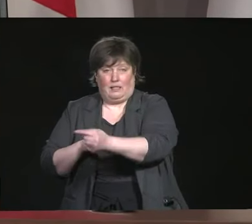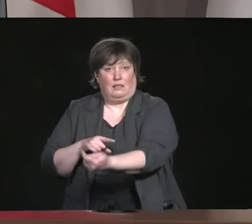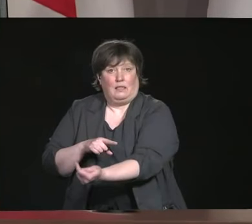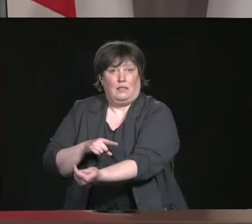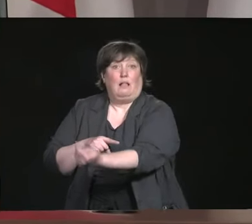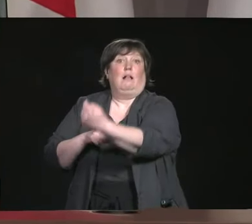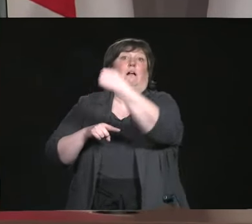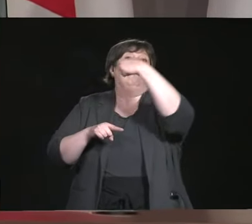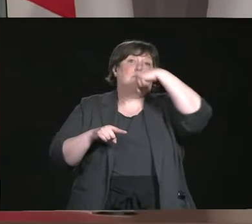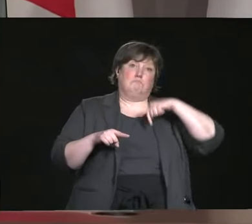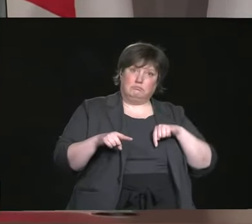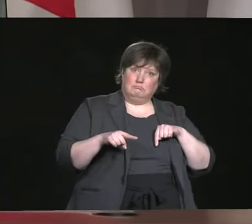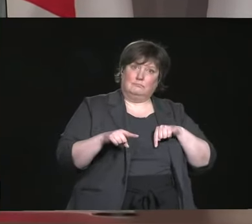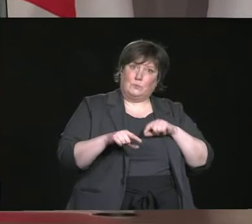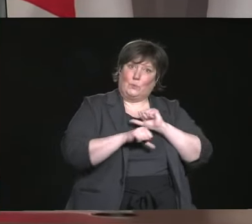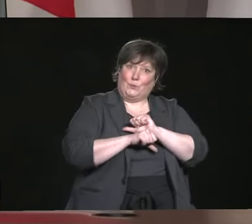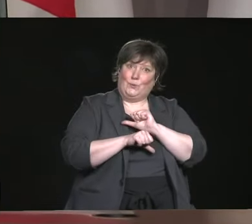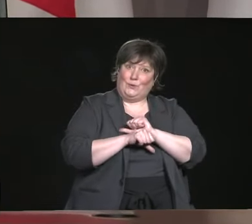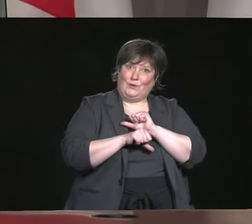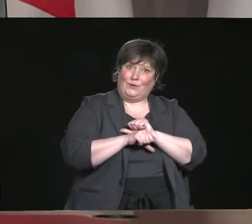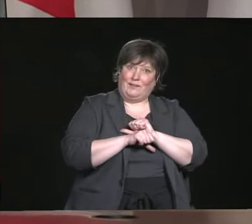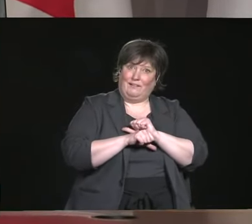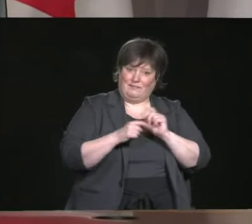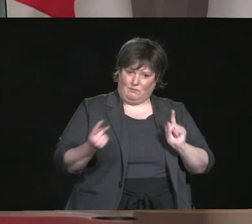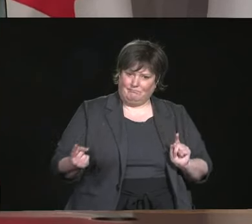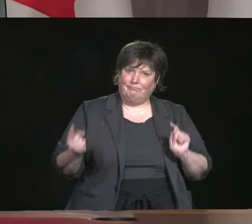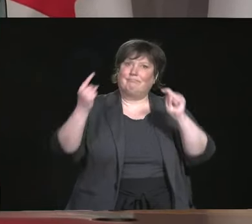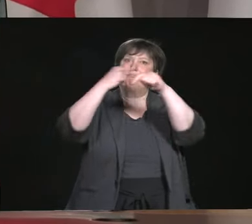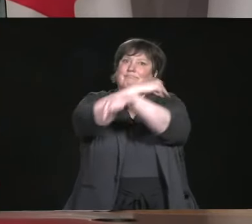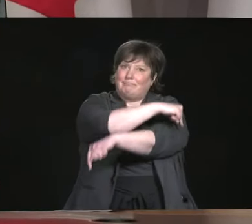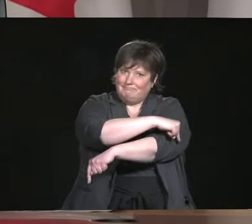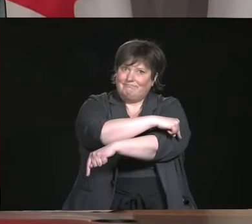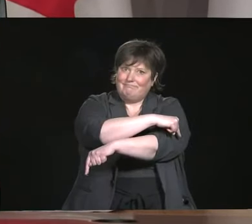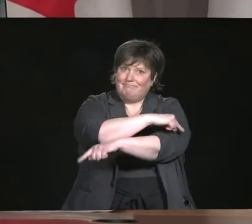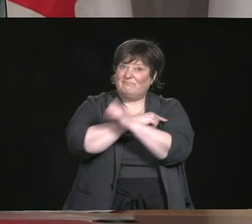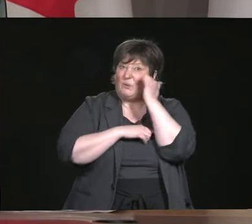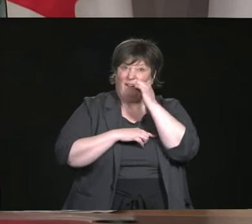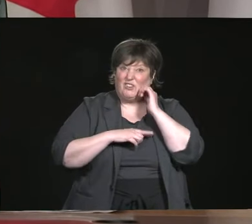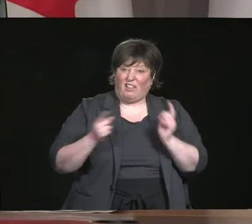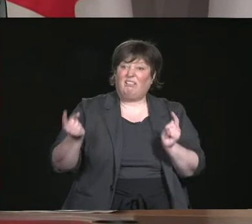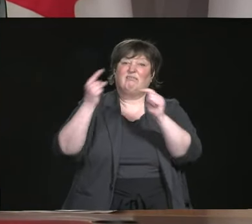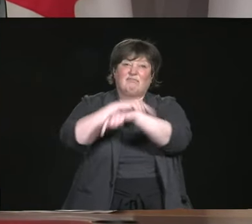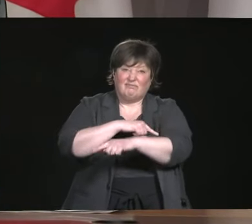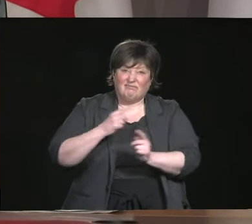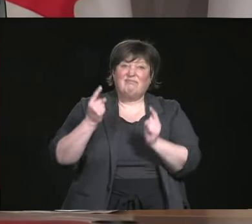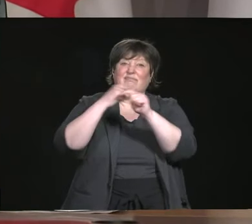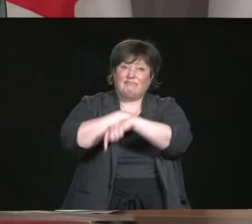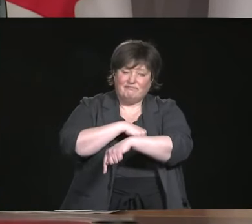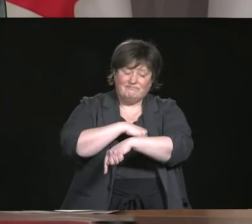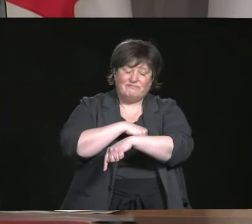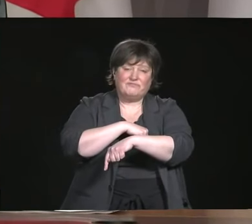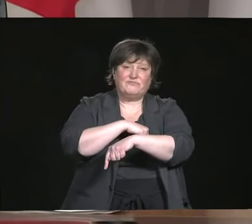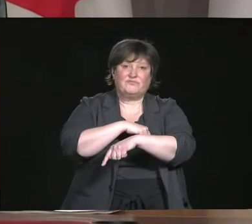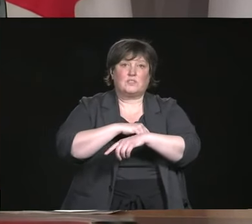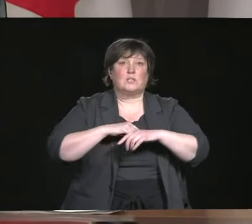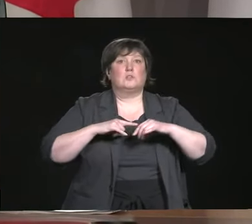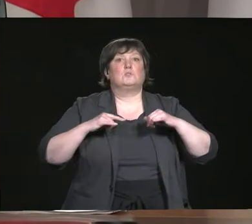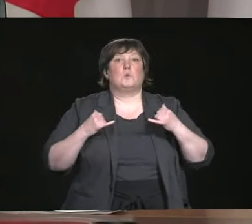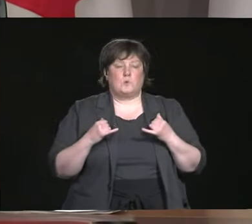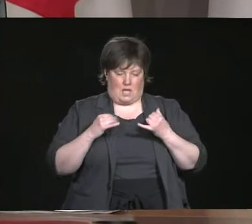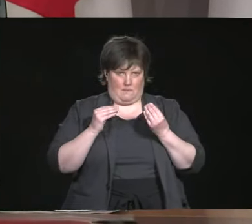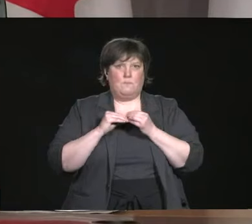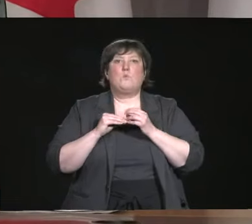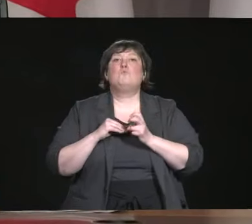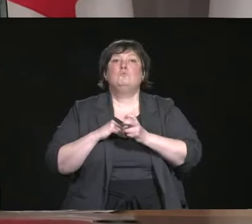to work in the Canadian healthcare system. Stepped up measures have been put in place